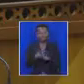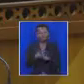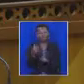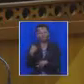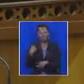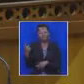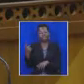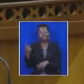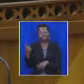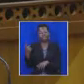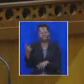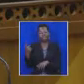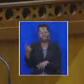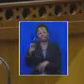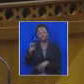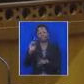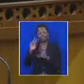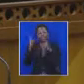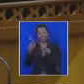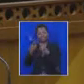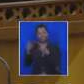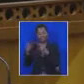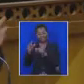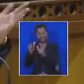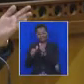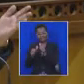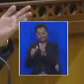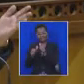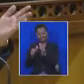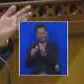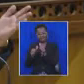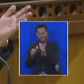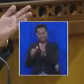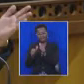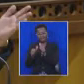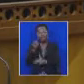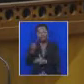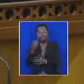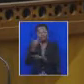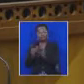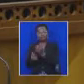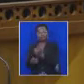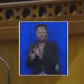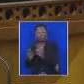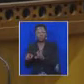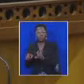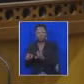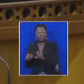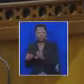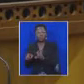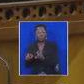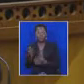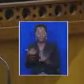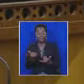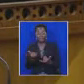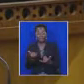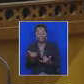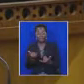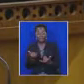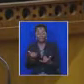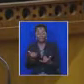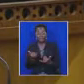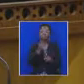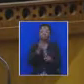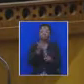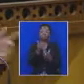Nelson Mandela University, on this specific topic on his table, and no action followed. There is another report on the future of university funding on his